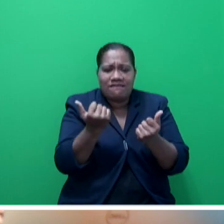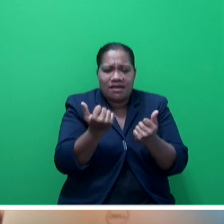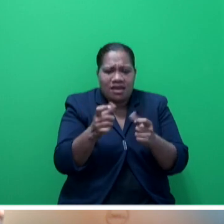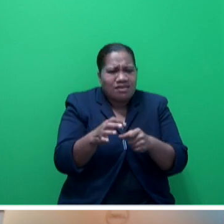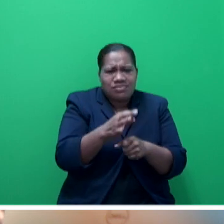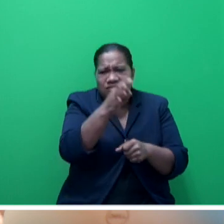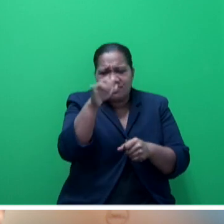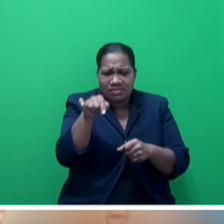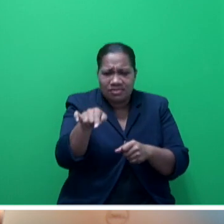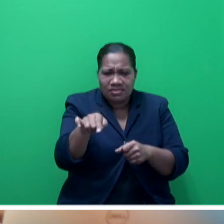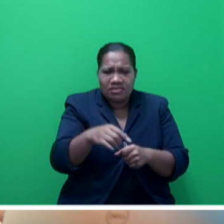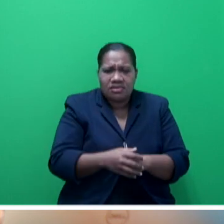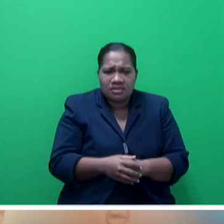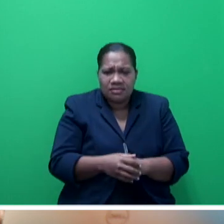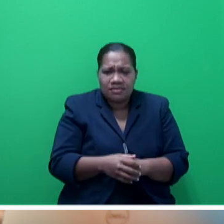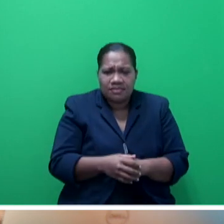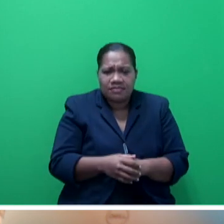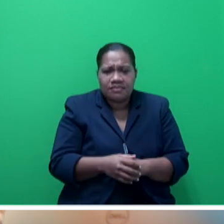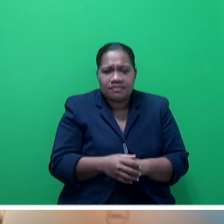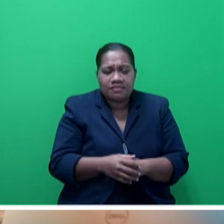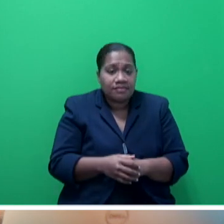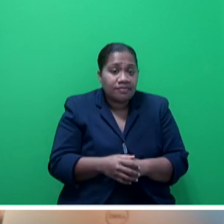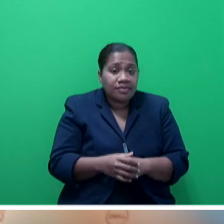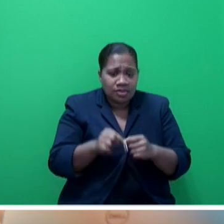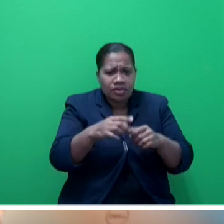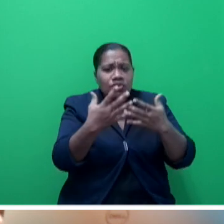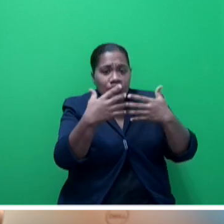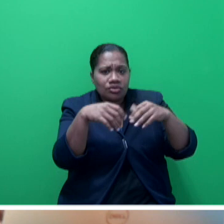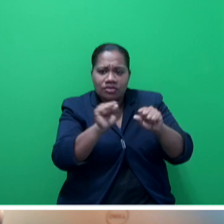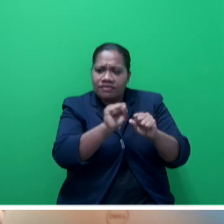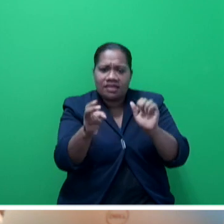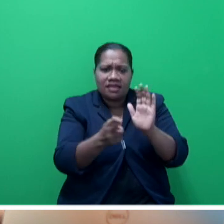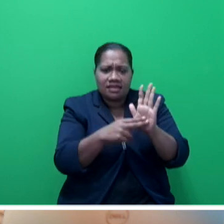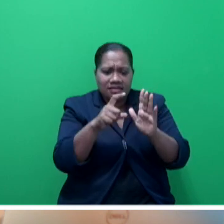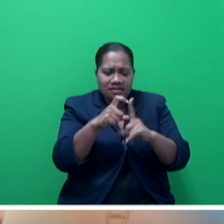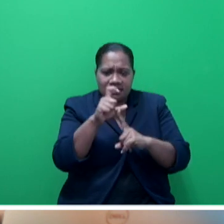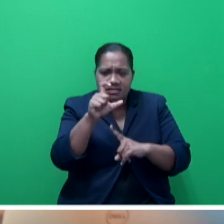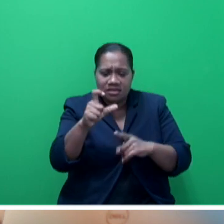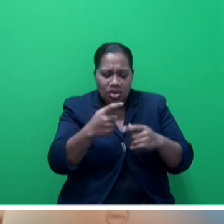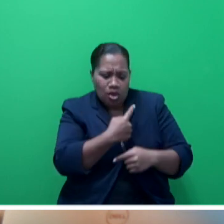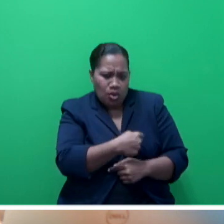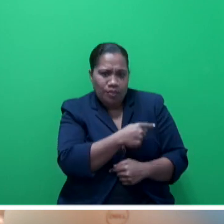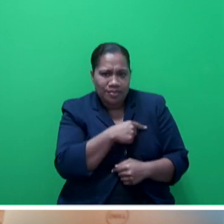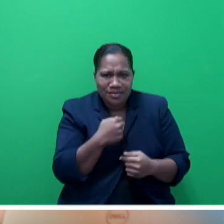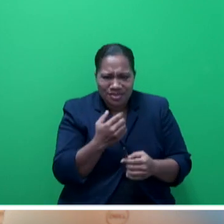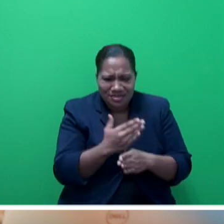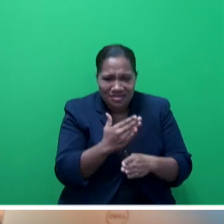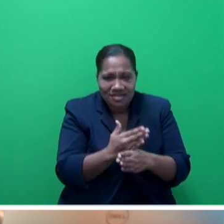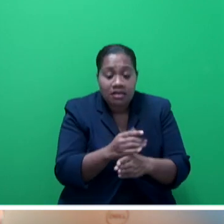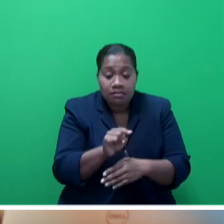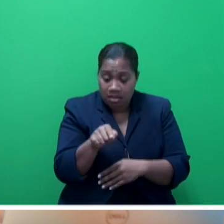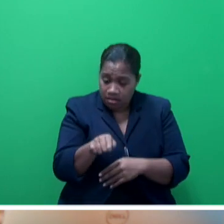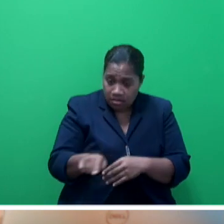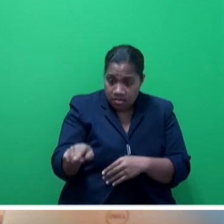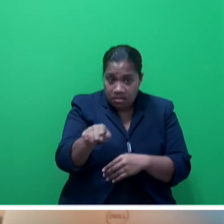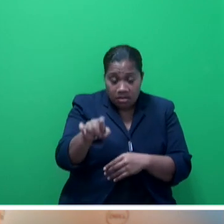their national GHG emissions and achieve their NDC commitments. To address this shortfall, these countries have the